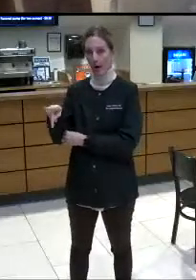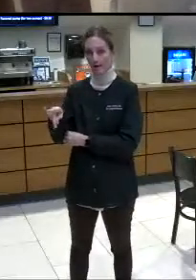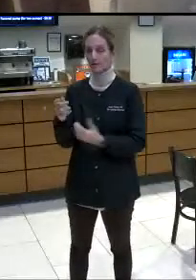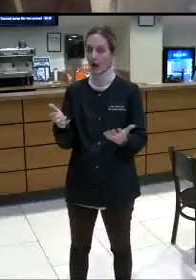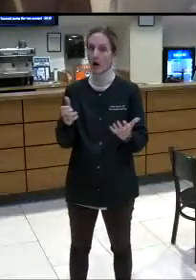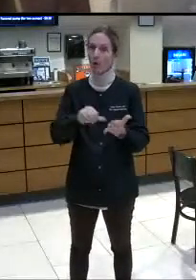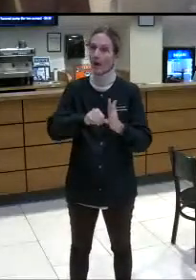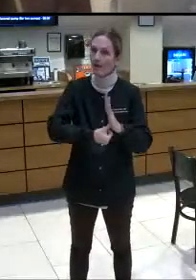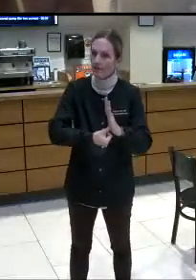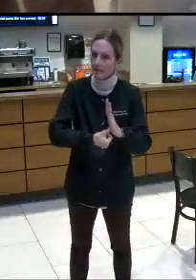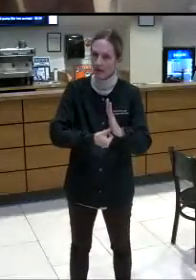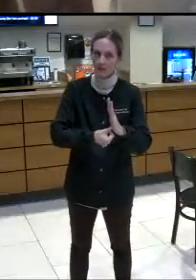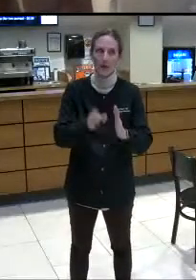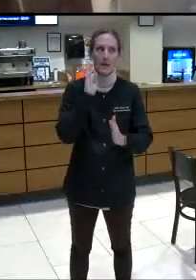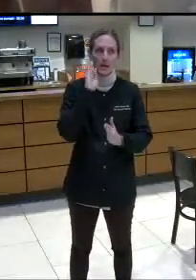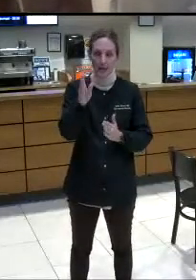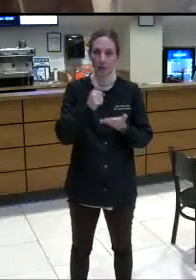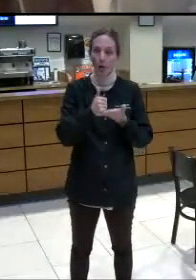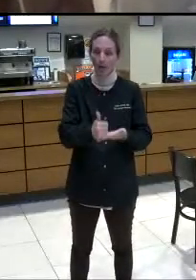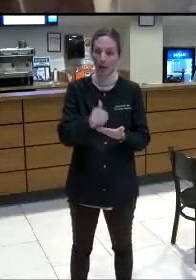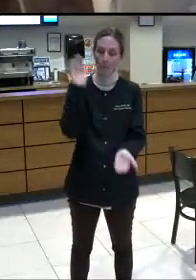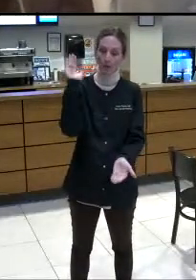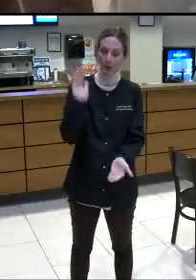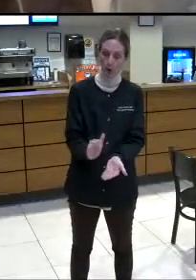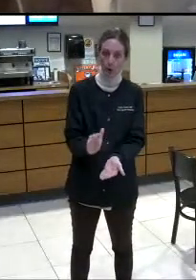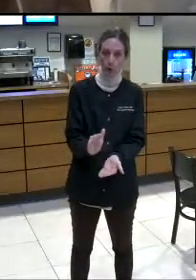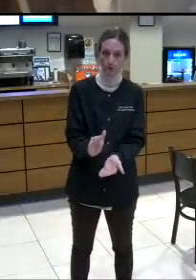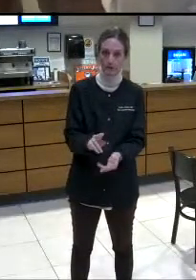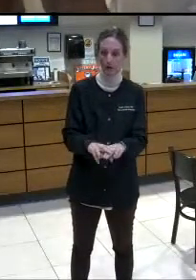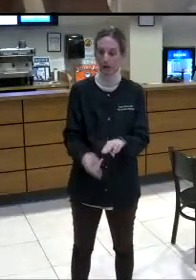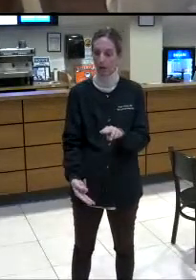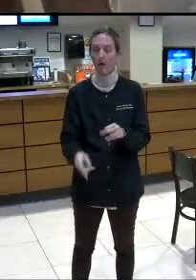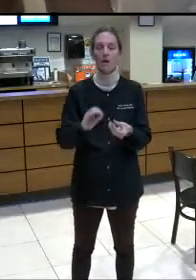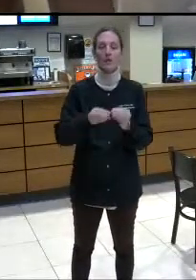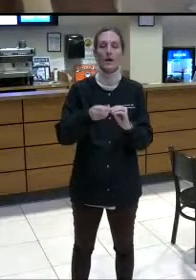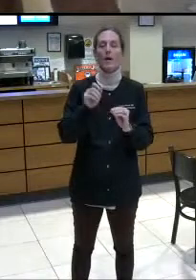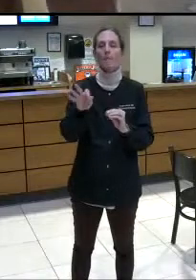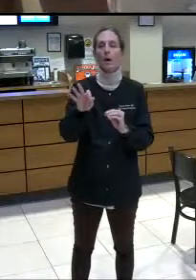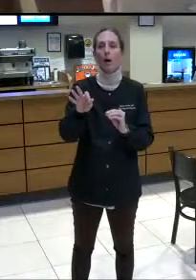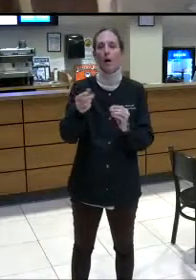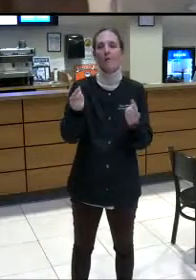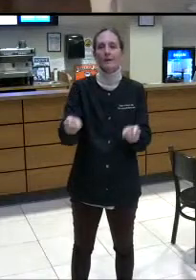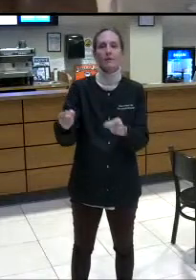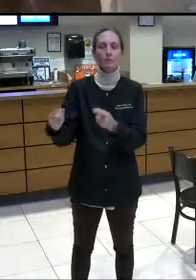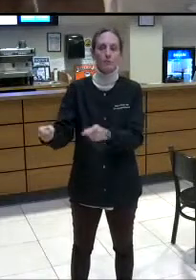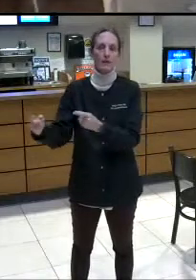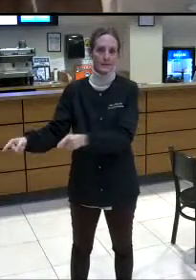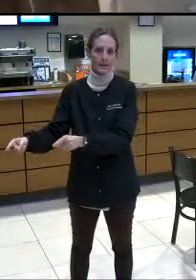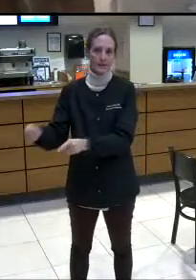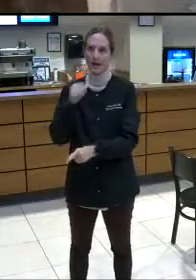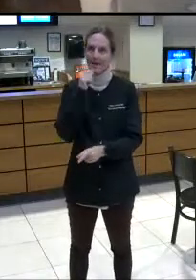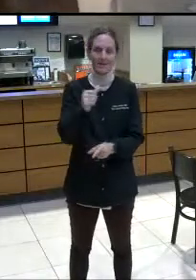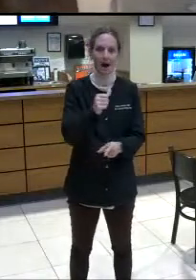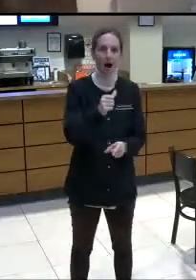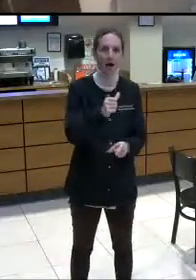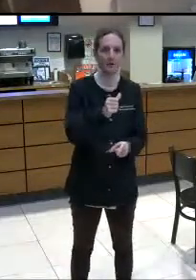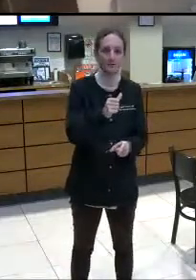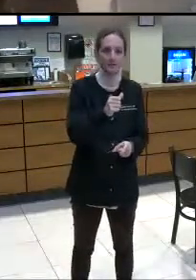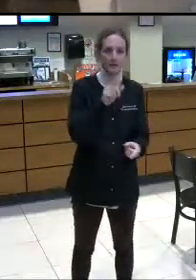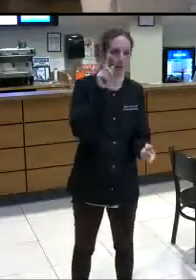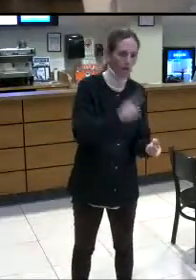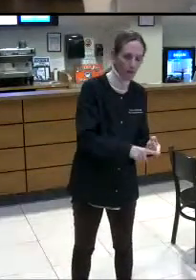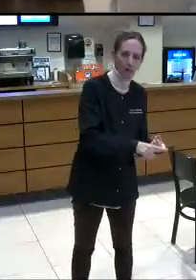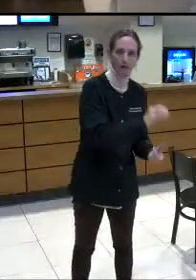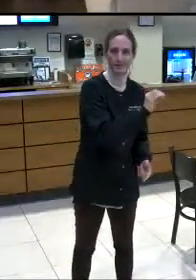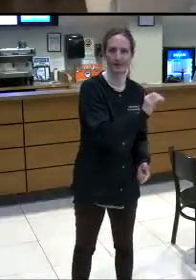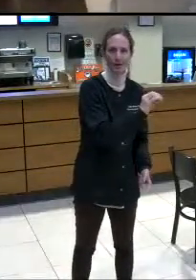that it is going to help reduce the number of incidents that we have, not eliminate. And so if we can reduce it so that we